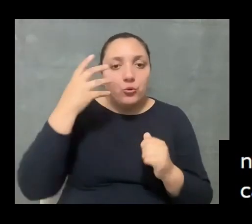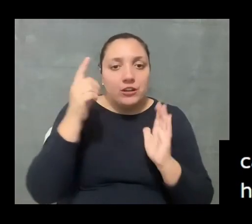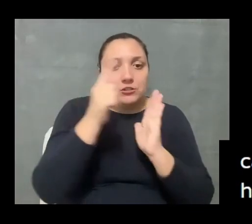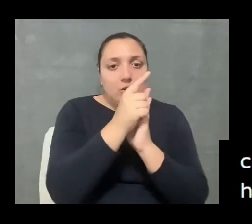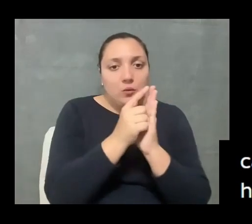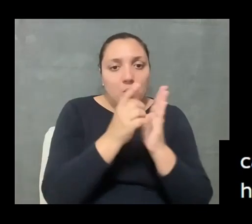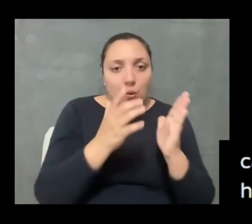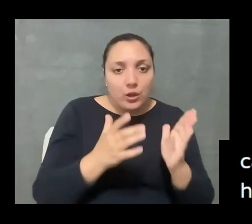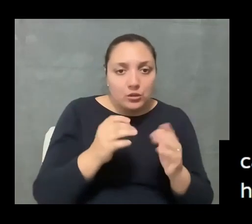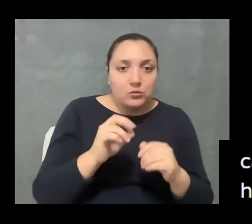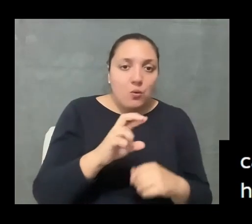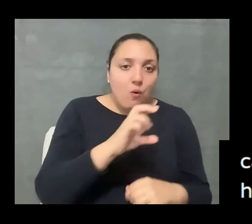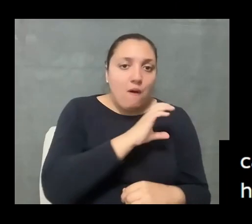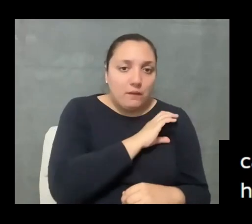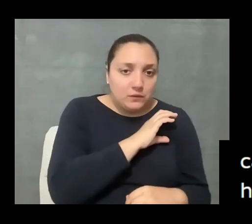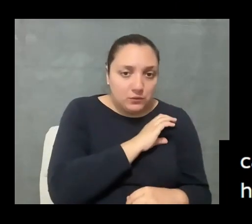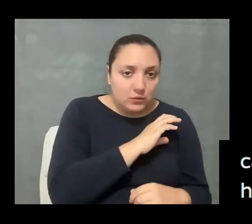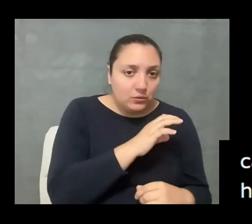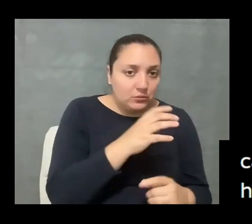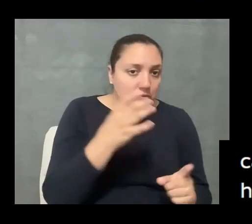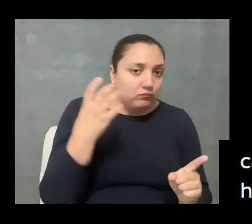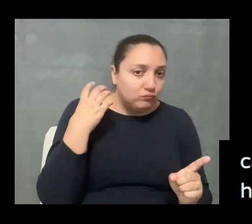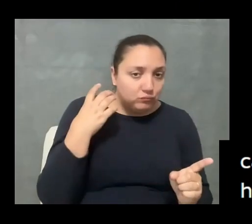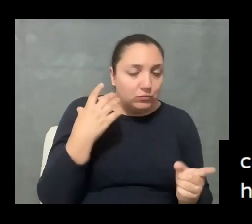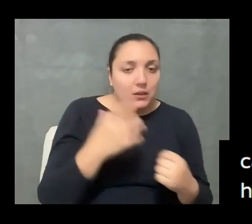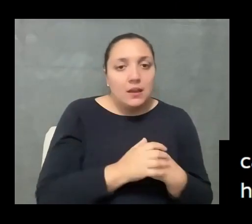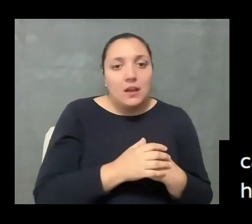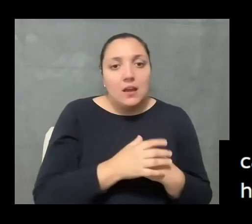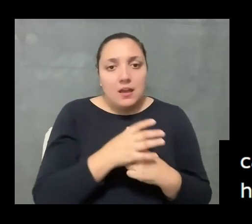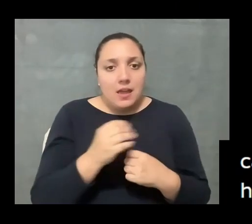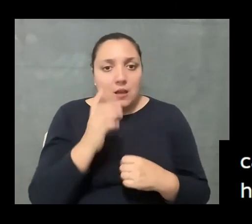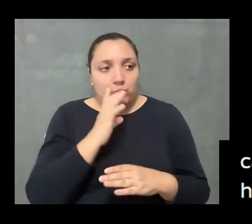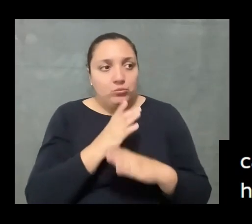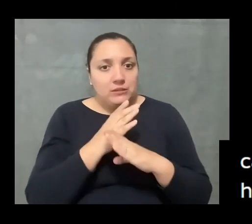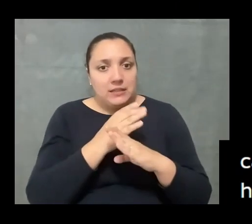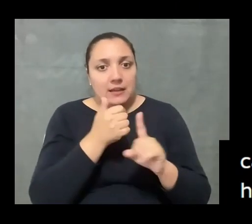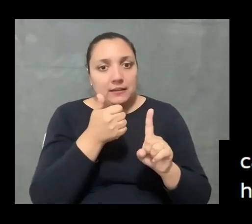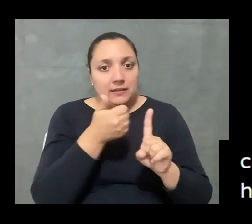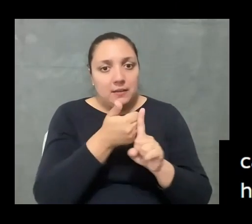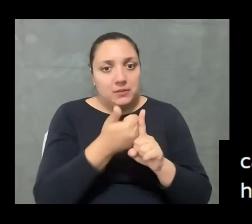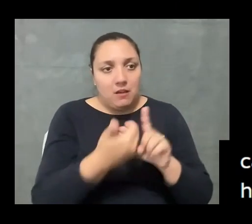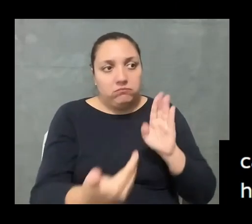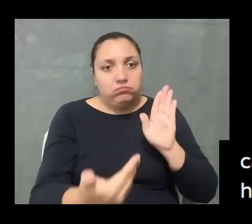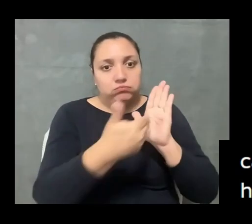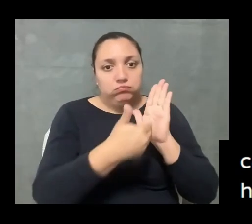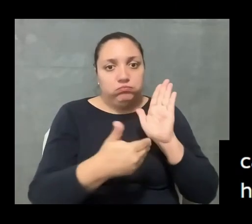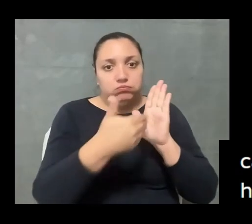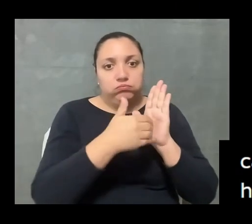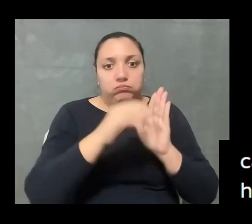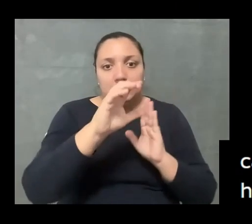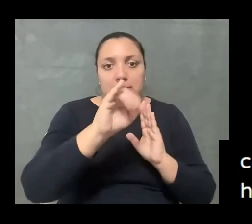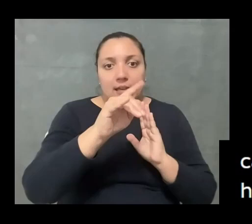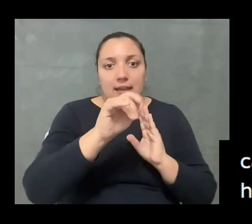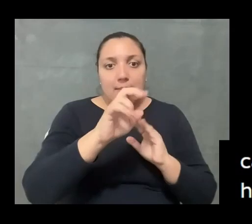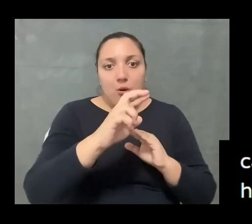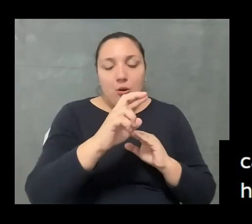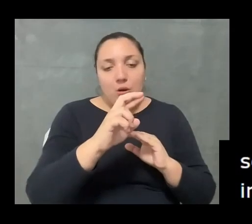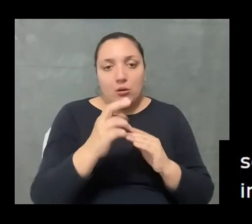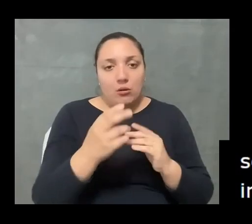officers, and protect themselves from cyber attacks, which is really, really important. They don't even know how to